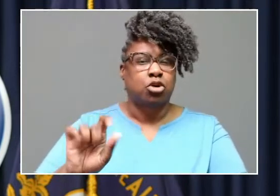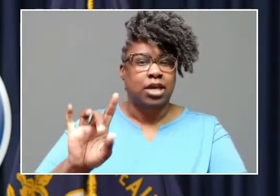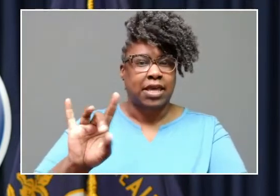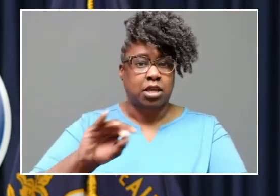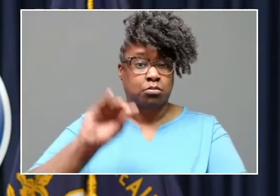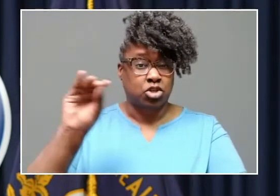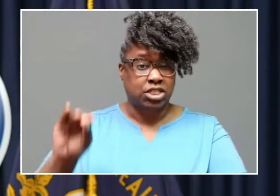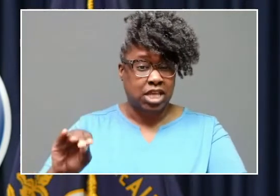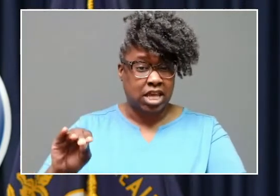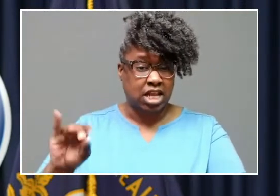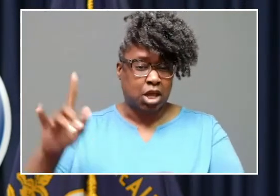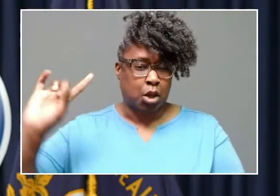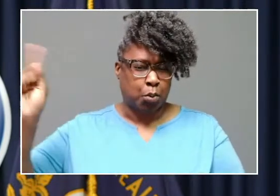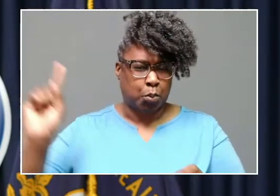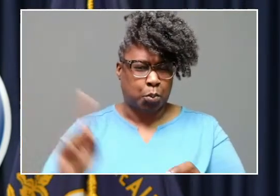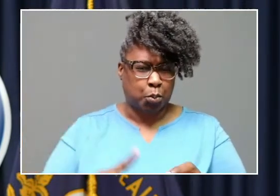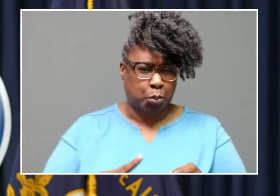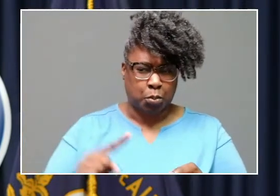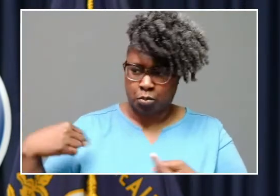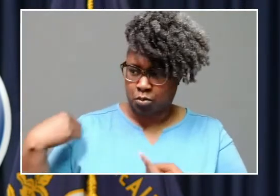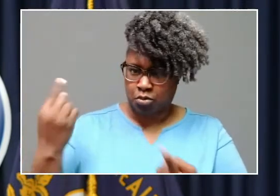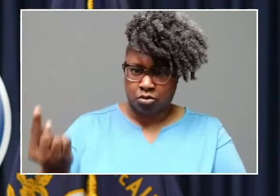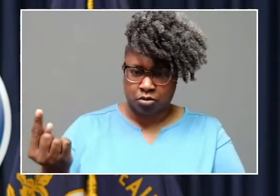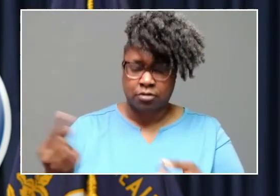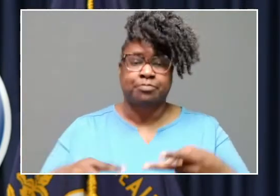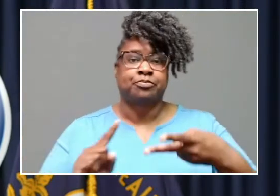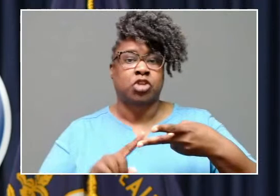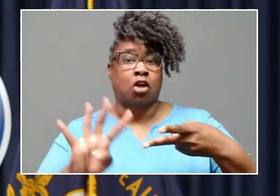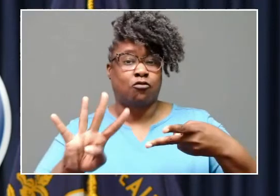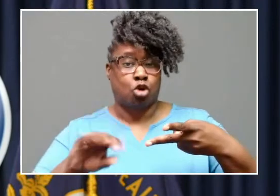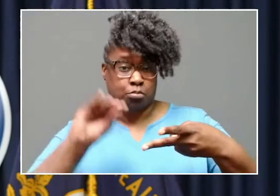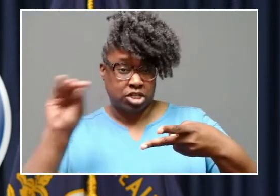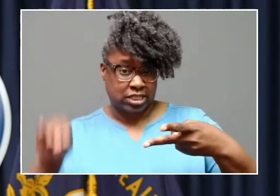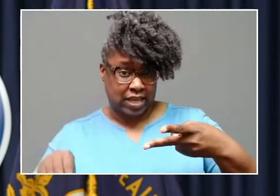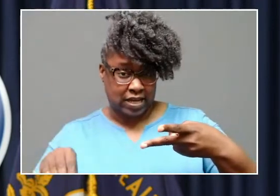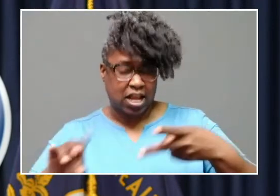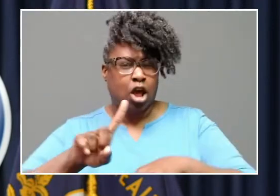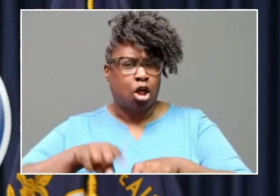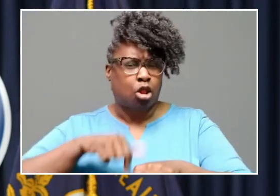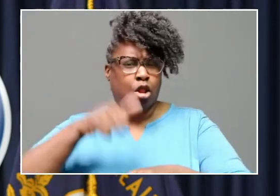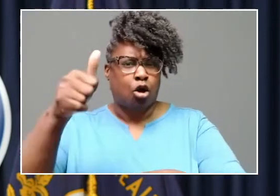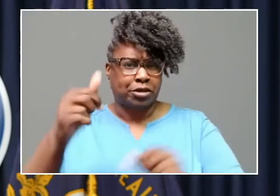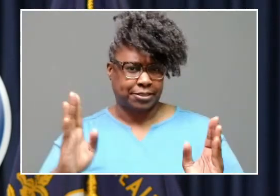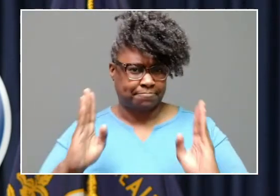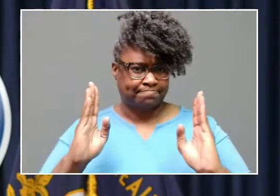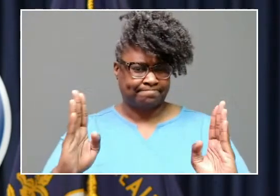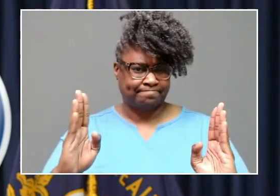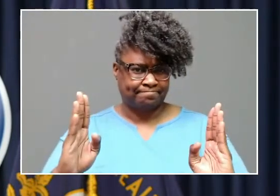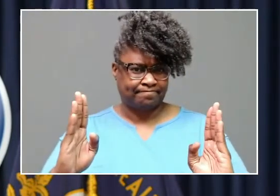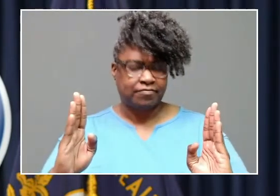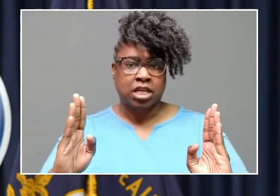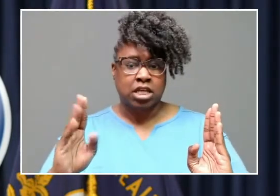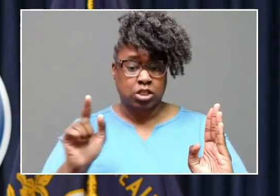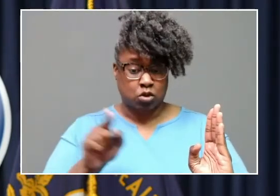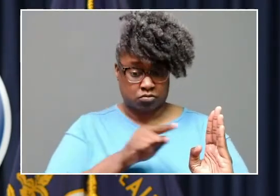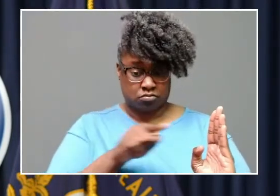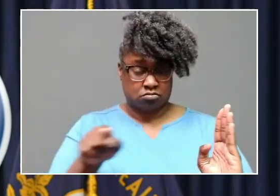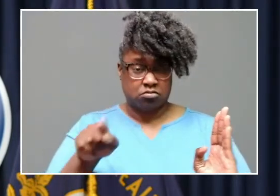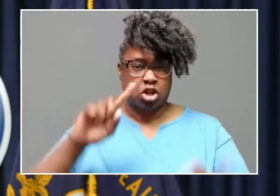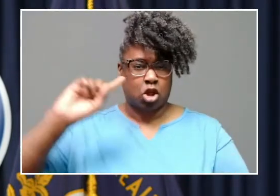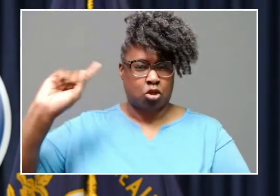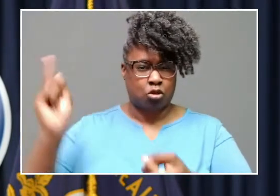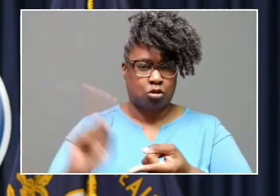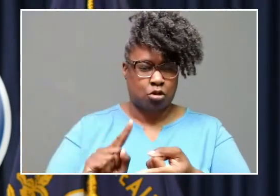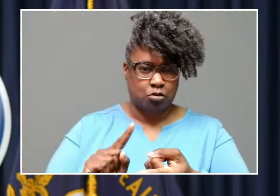recorded, and 4%, marking the longest period with the lowest unemployment rates the state has ever seen. Kentucky has